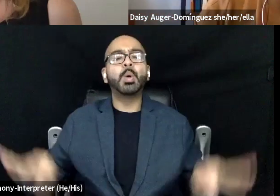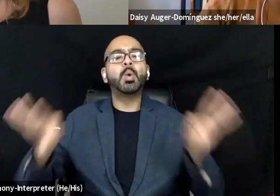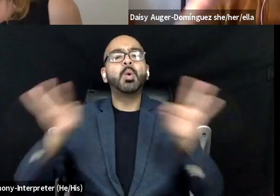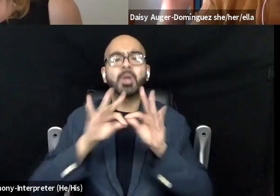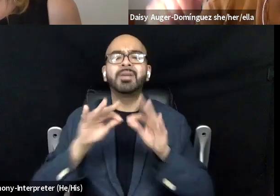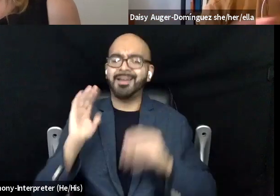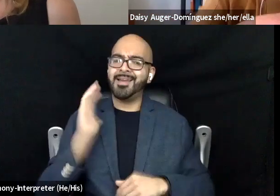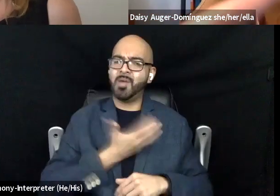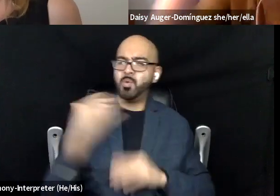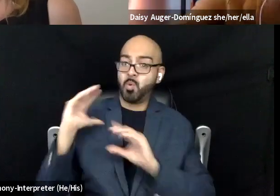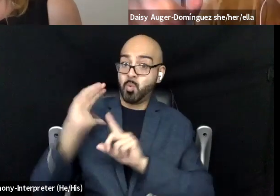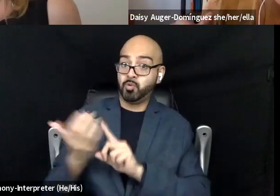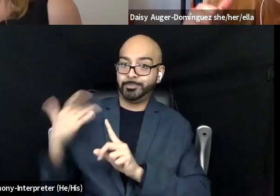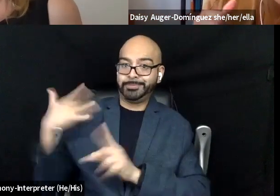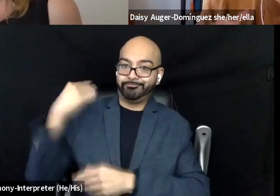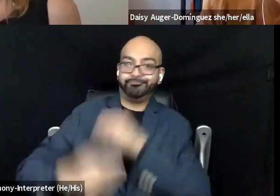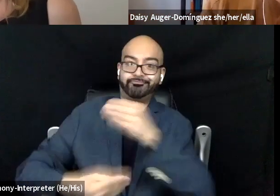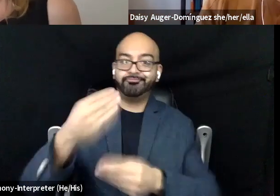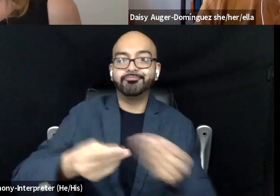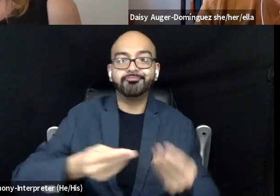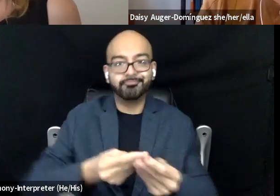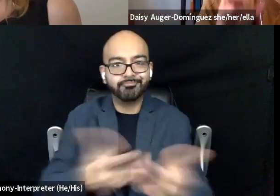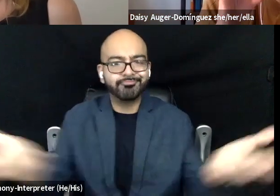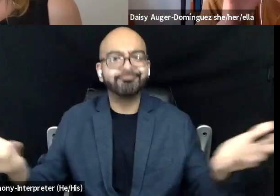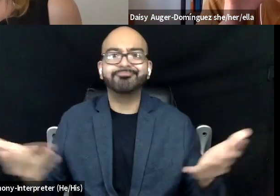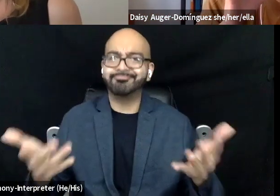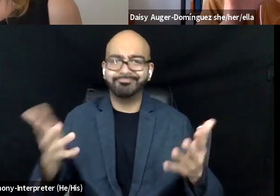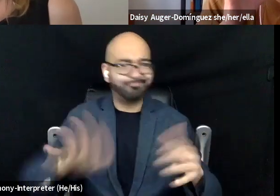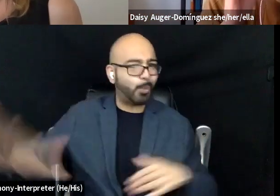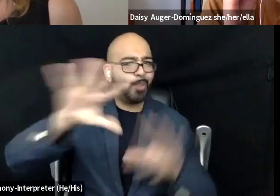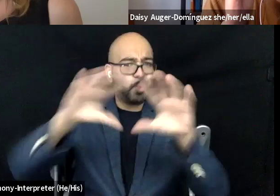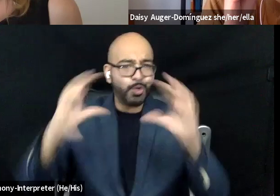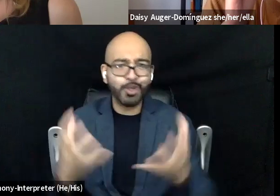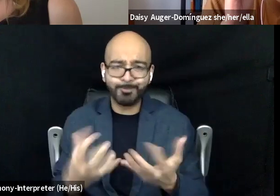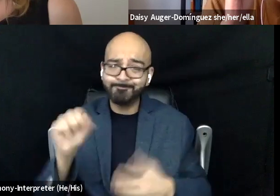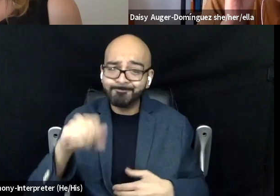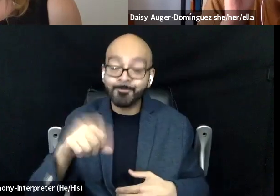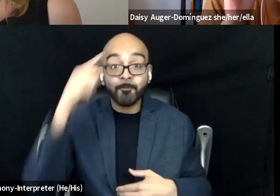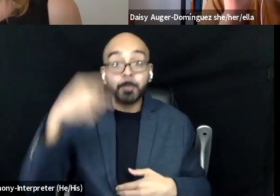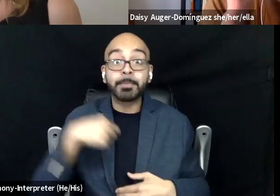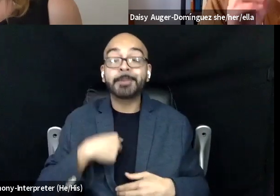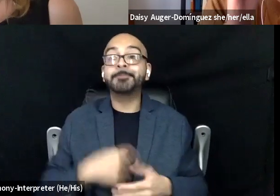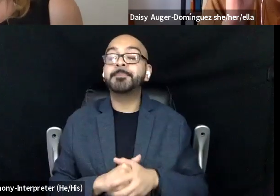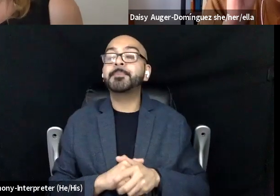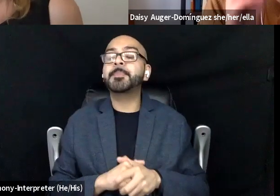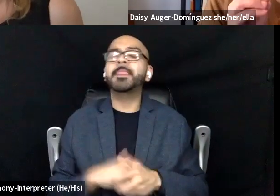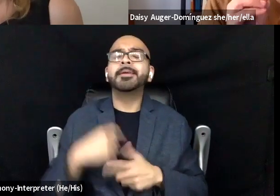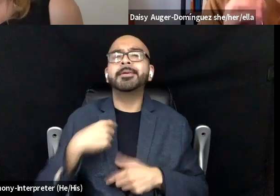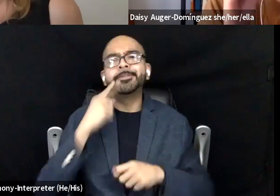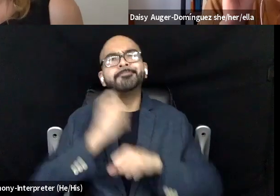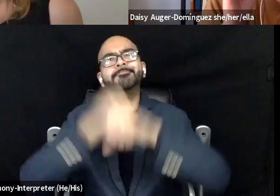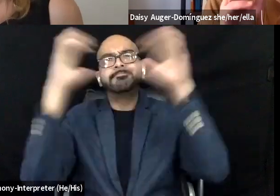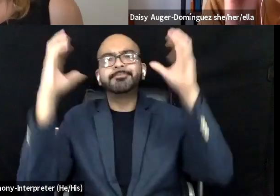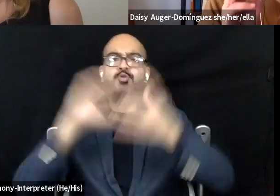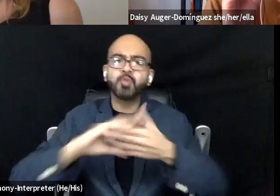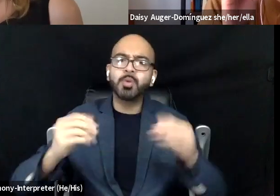passed on across the world. And so for me, I think that when I think of storytelling in the workplace,